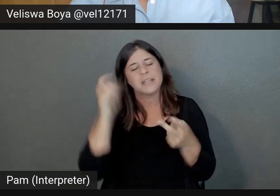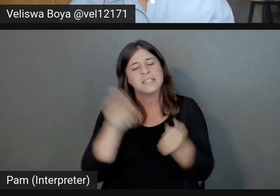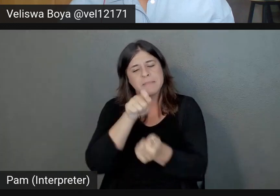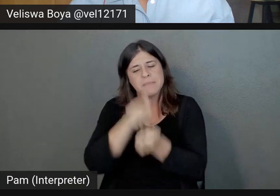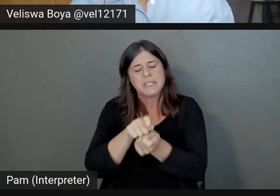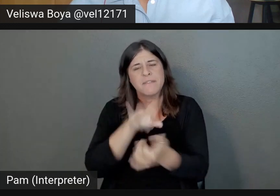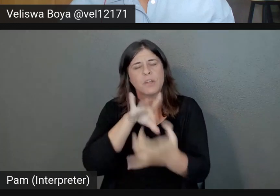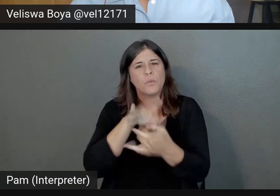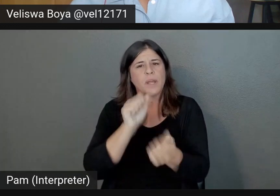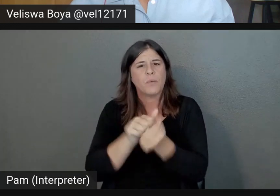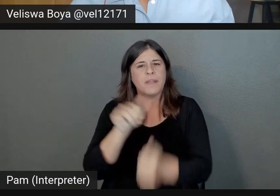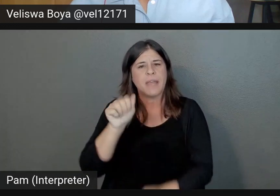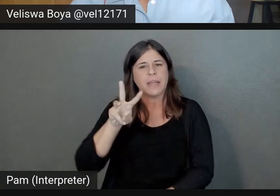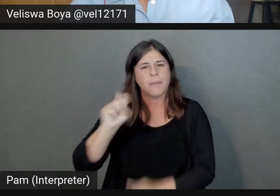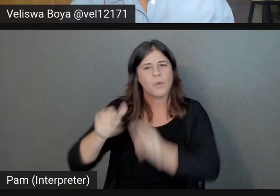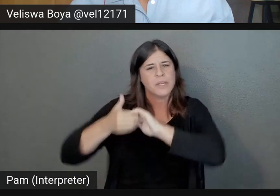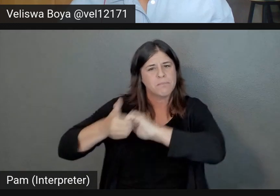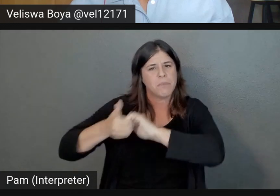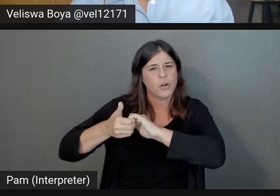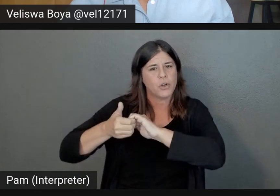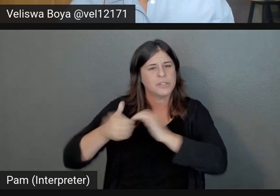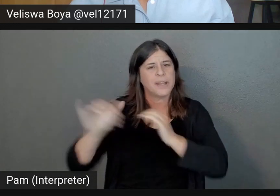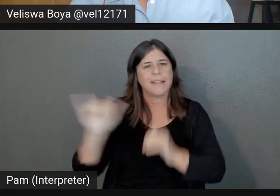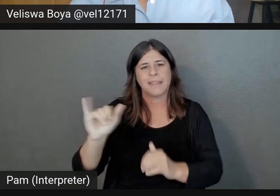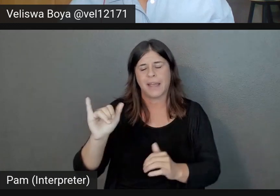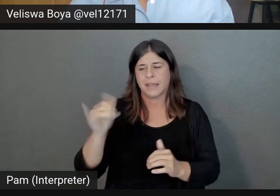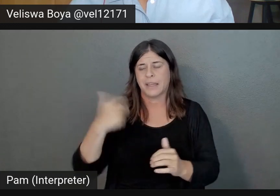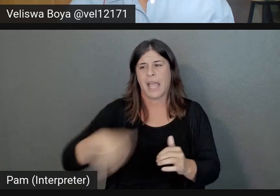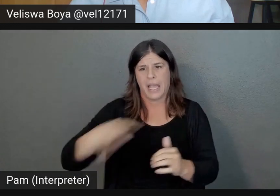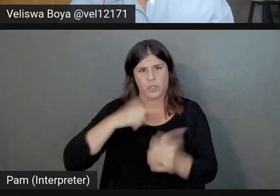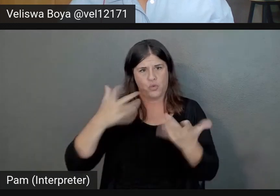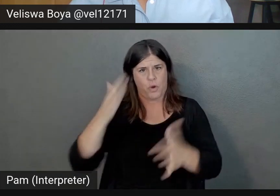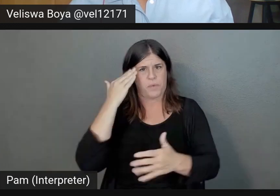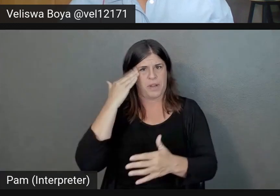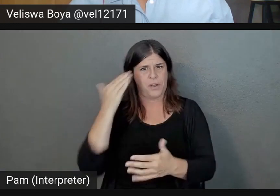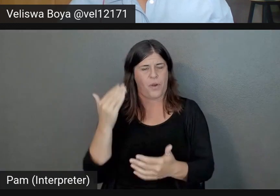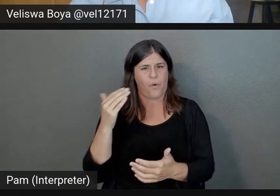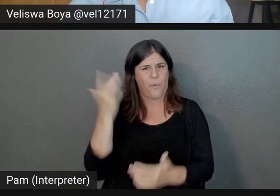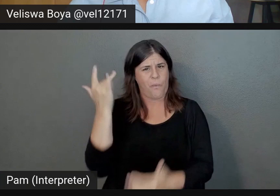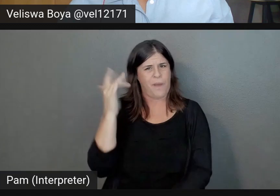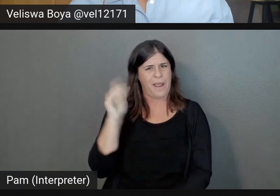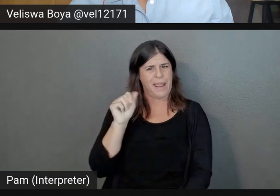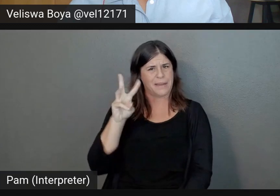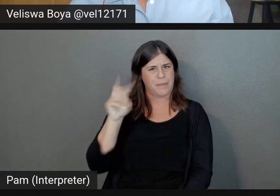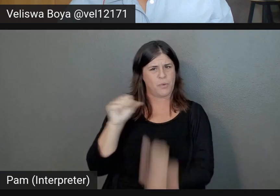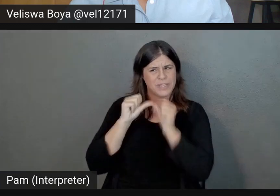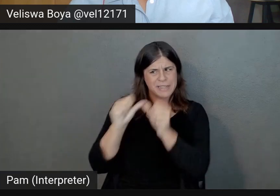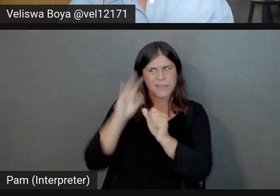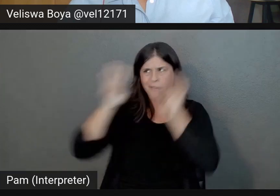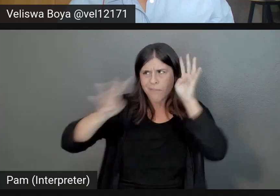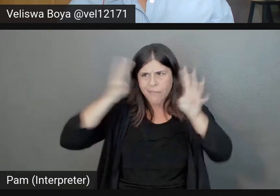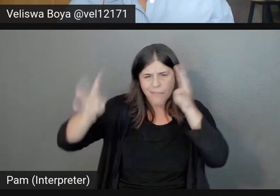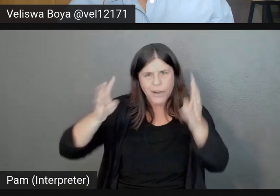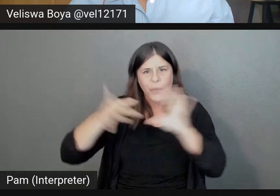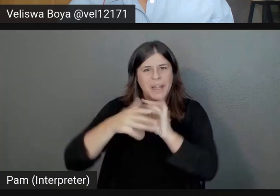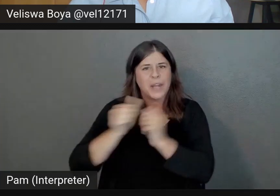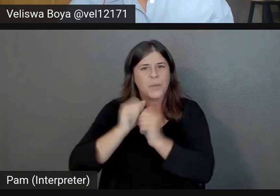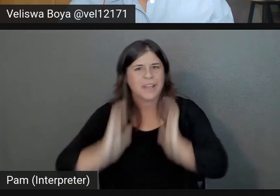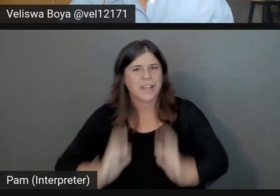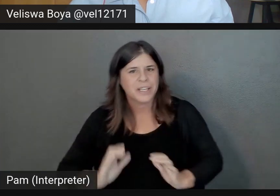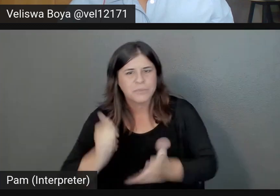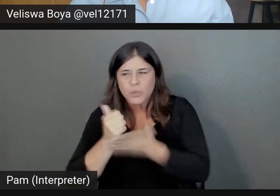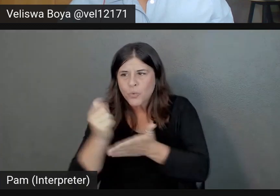to AWS partners, right? Like, as we know, while AWS continues to innovate on behalf of its customers to